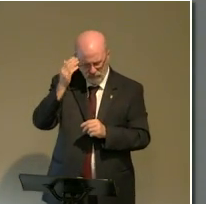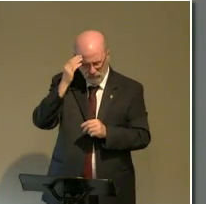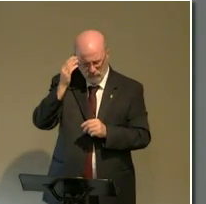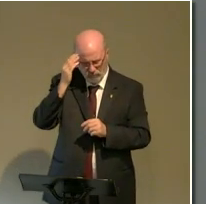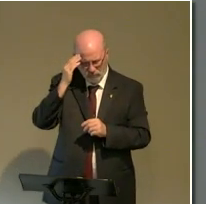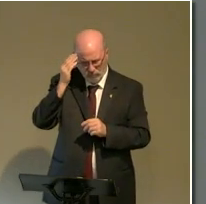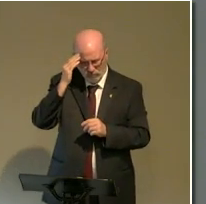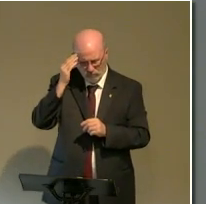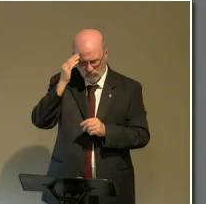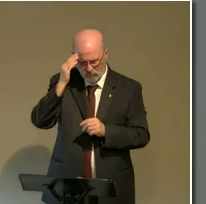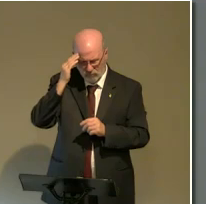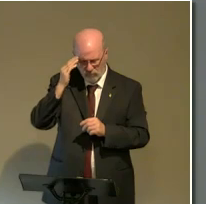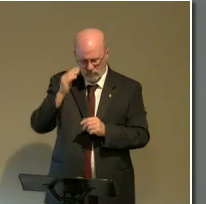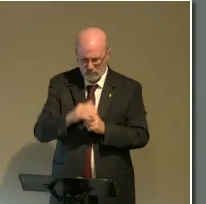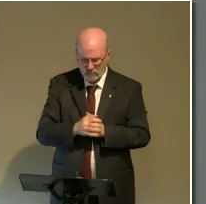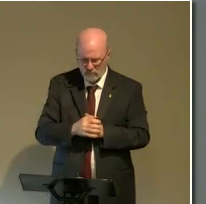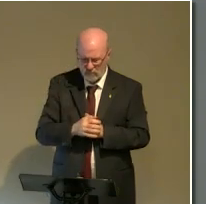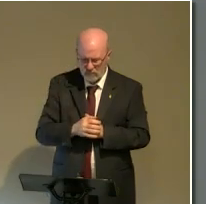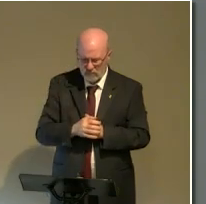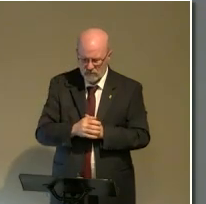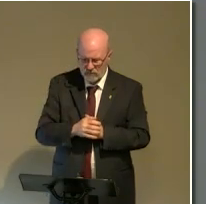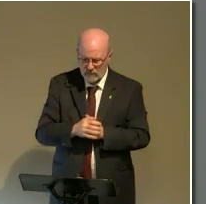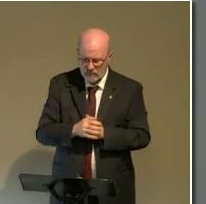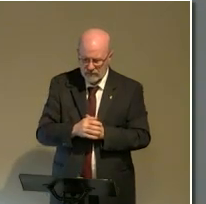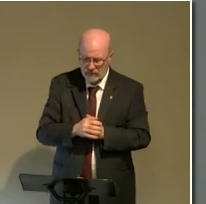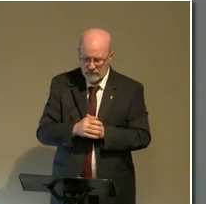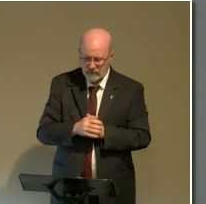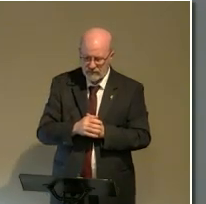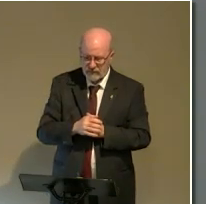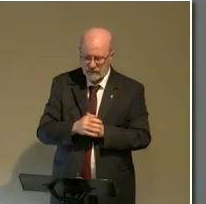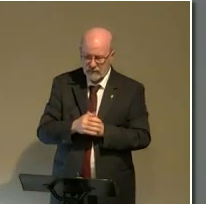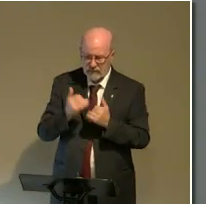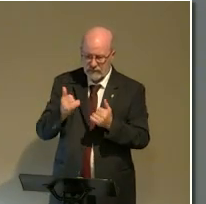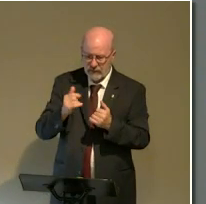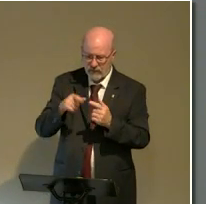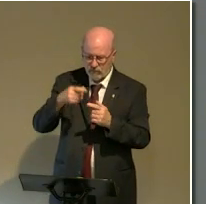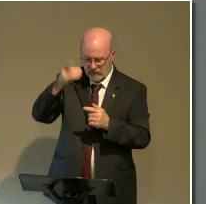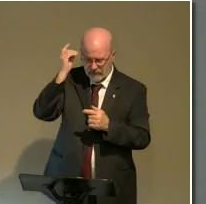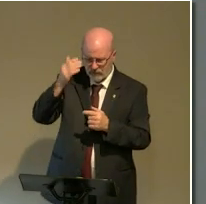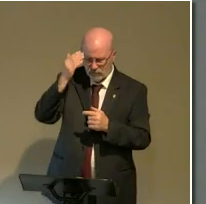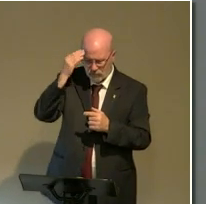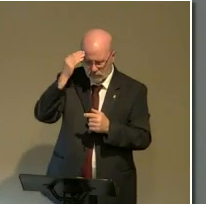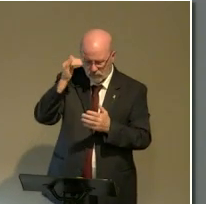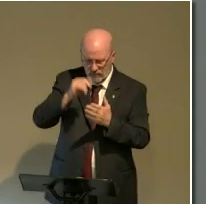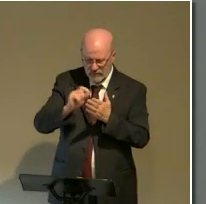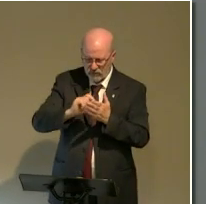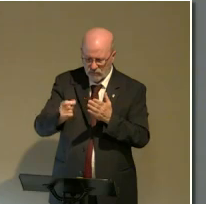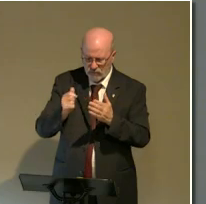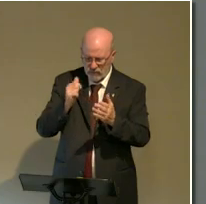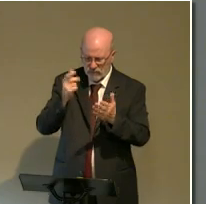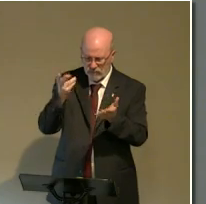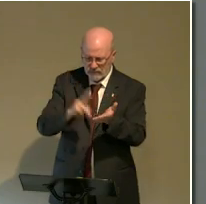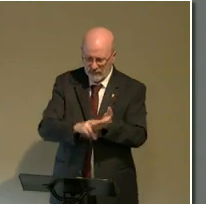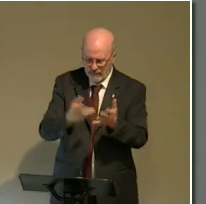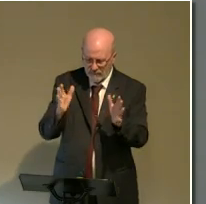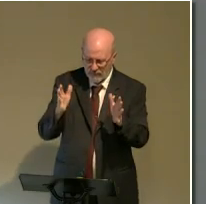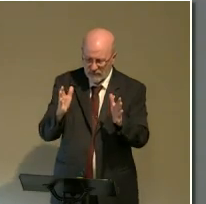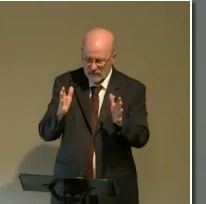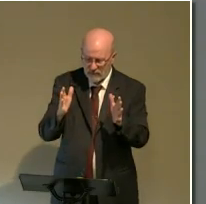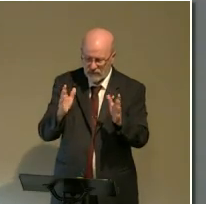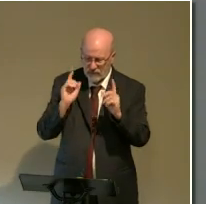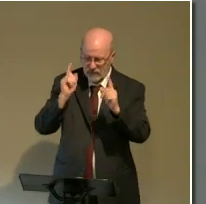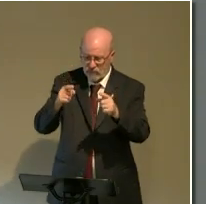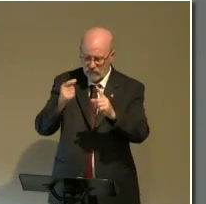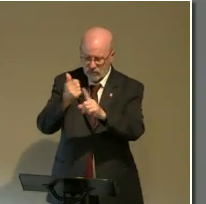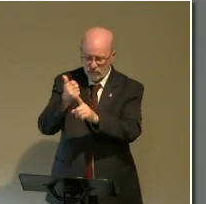same things. No, Daniel knew. Okay. Now, when Daniel knew that the writing was signed,